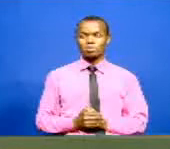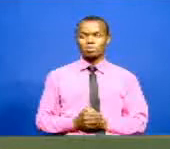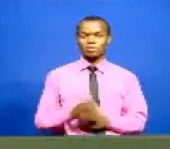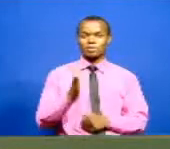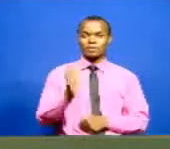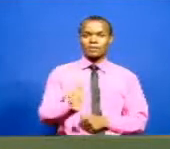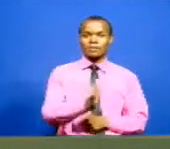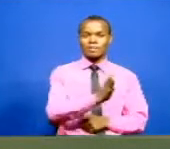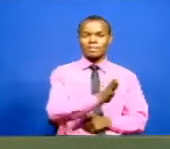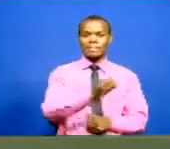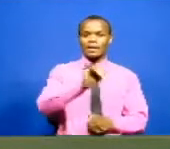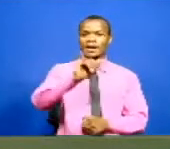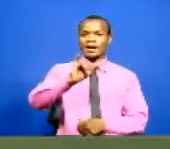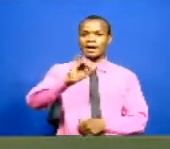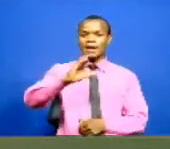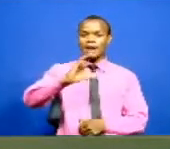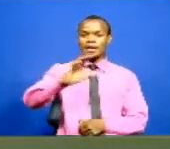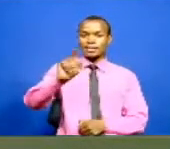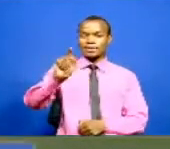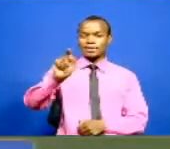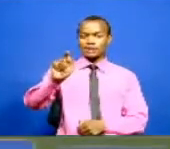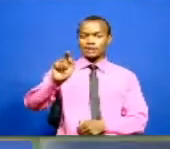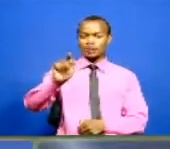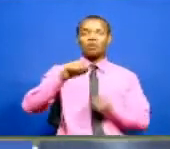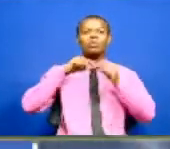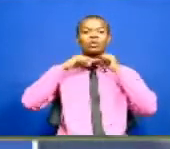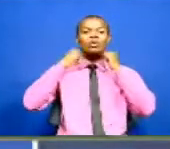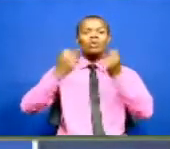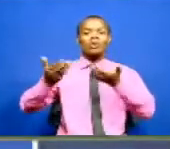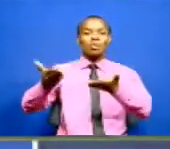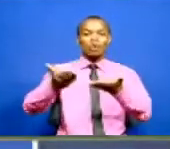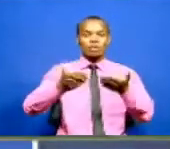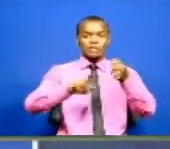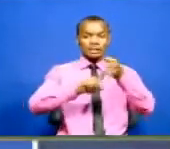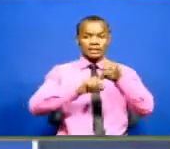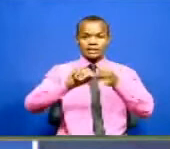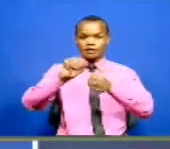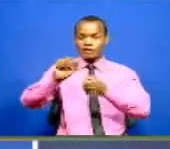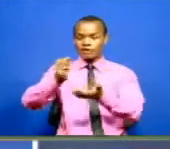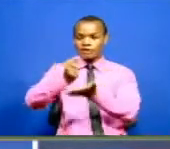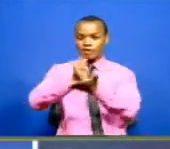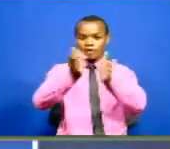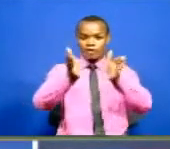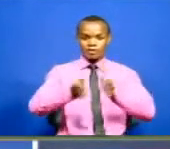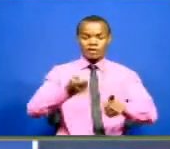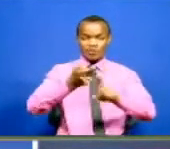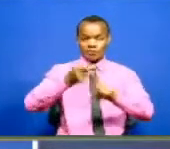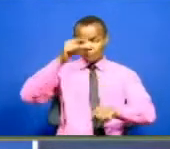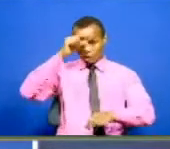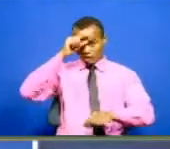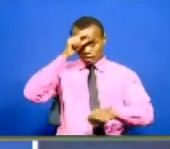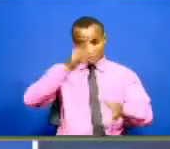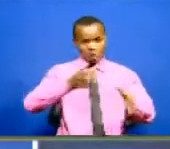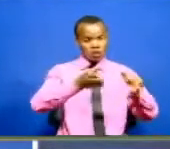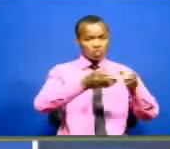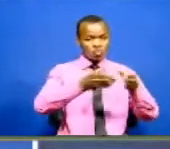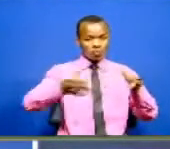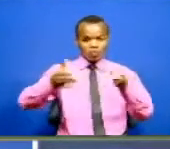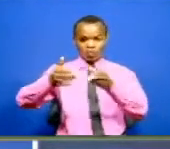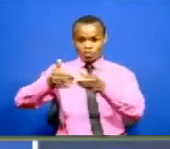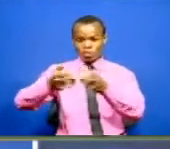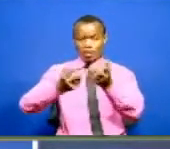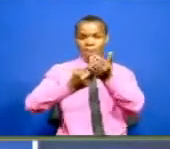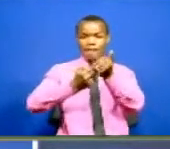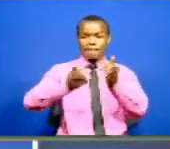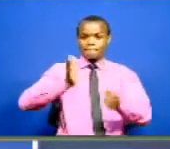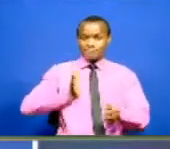Elsewhere, the ICT Authority is hosting 65 officers drawn from 15 government agencies and partners to